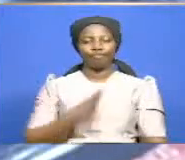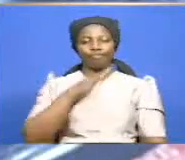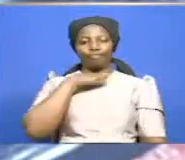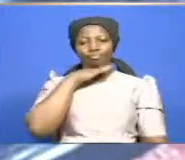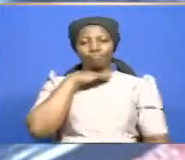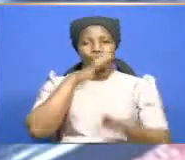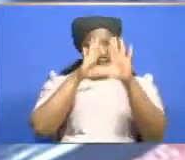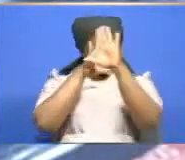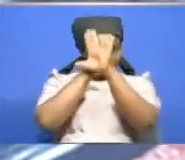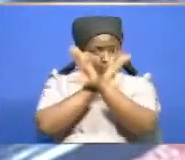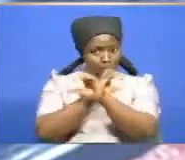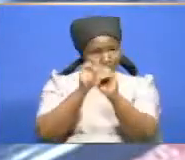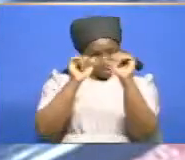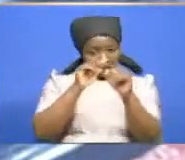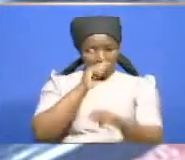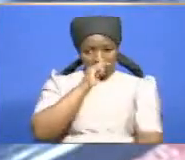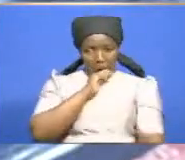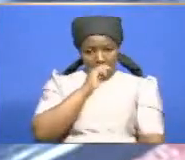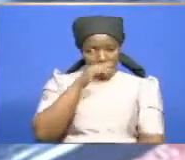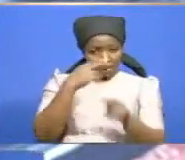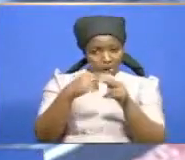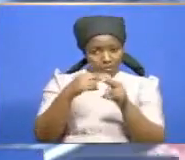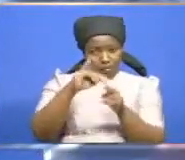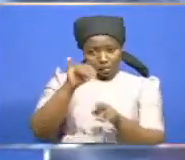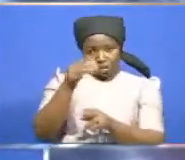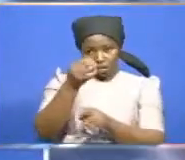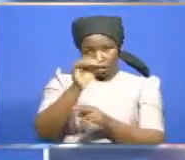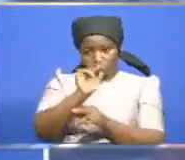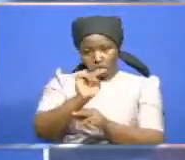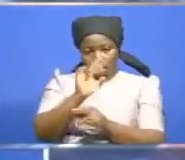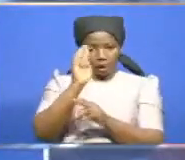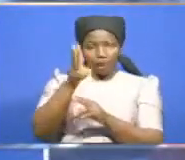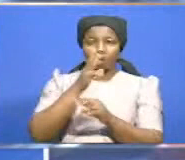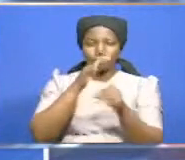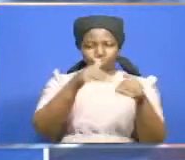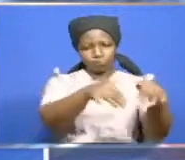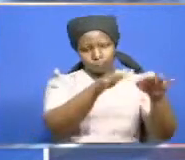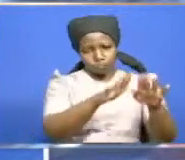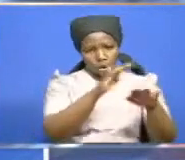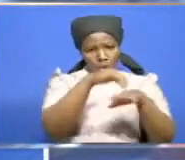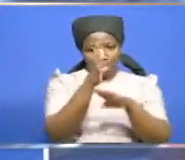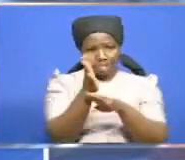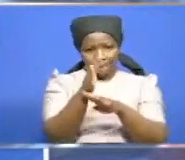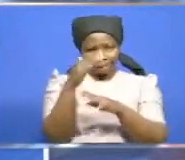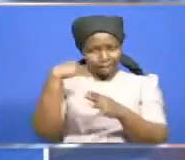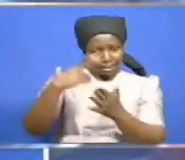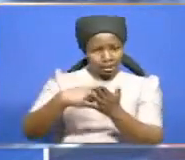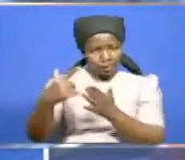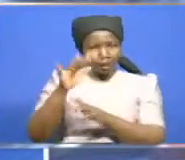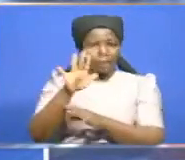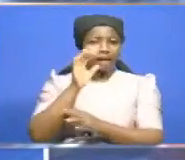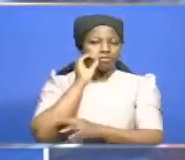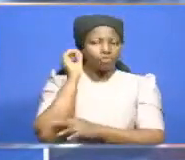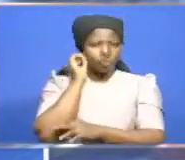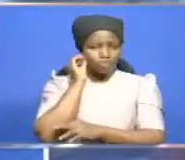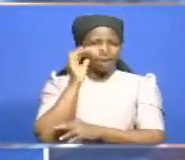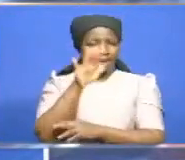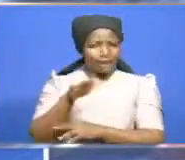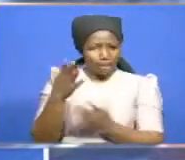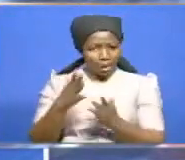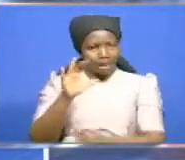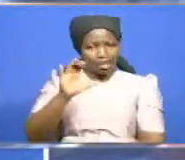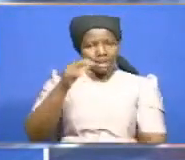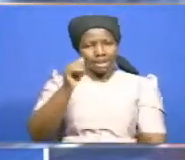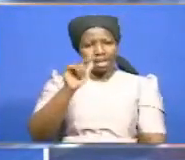Tanzanian President John Pombe Magufuli will be laid to rest on Thursday next week at his native home of Chato, northwest